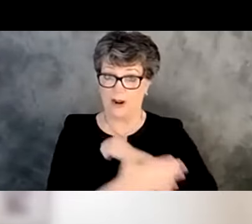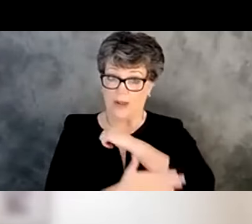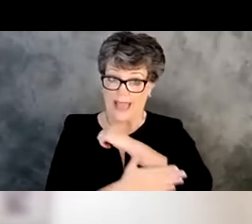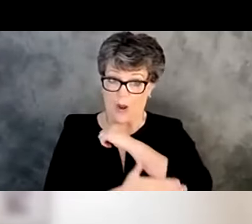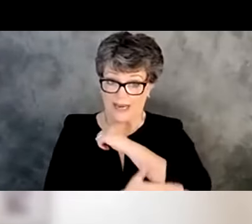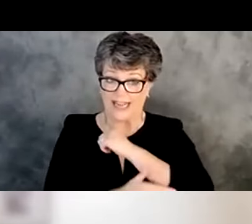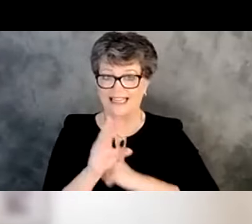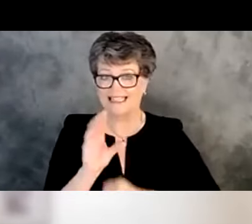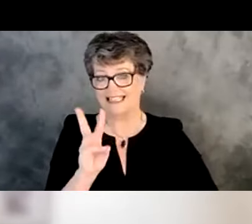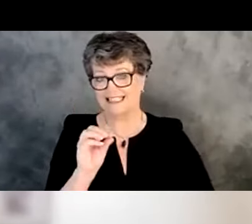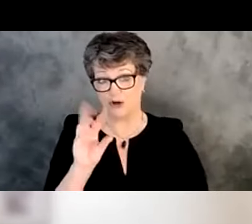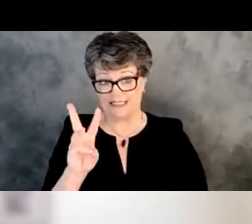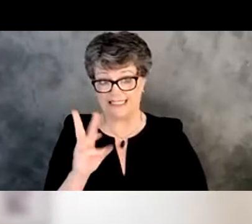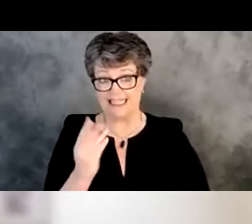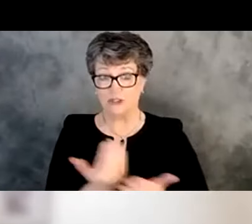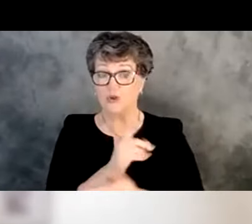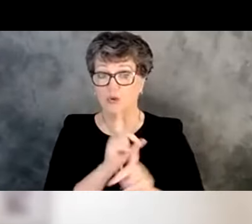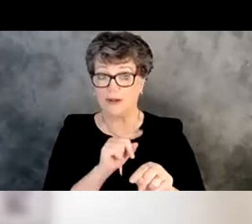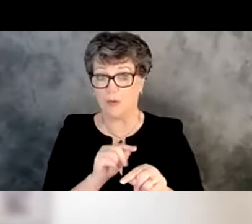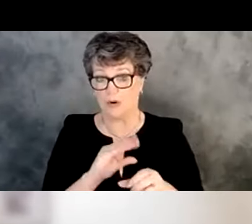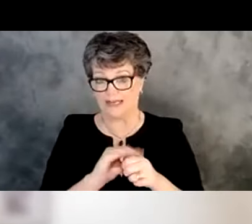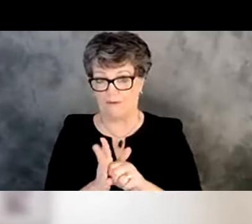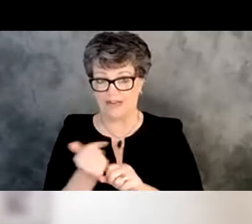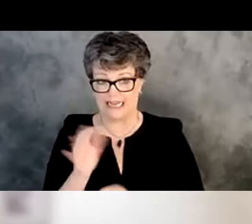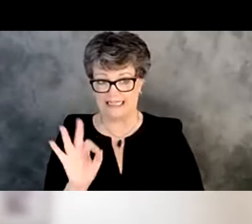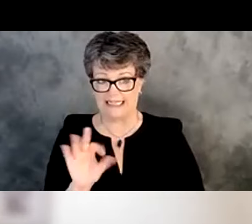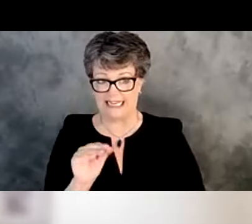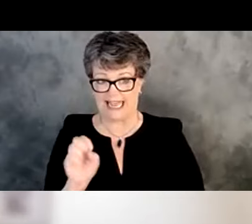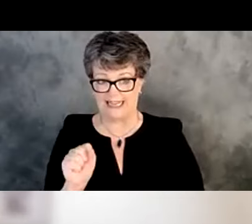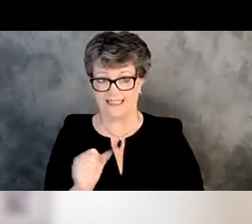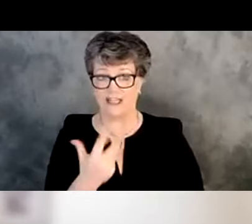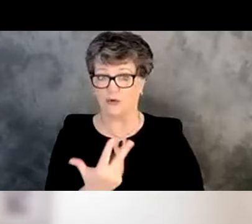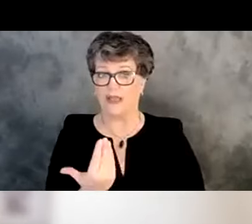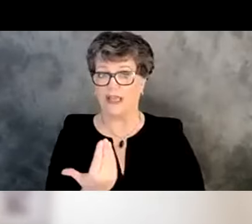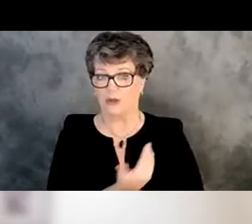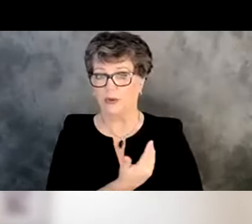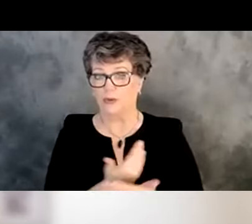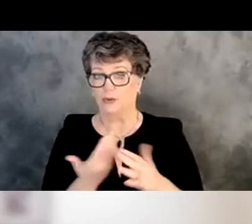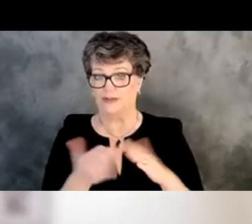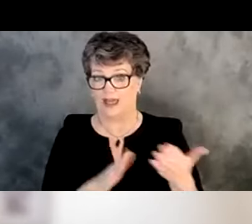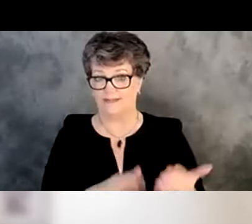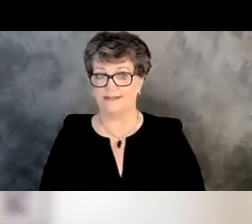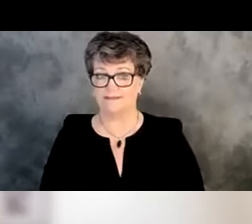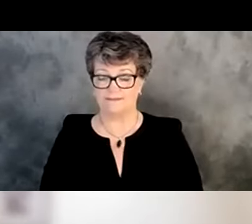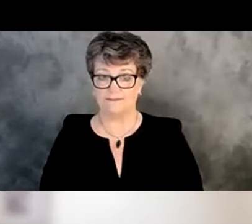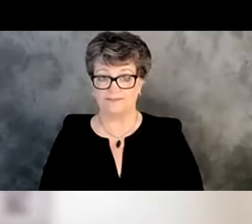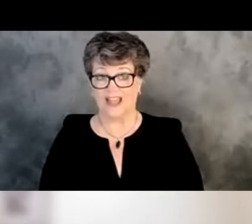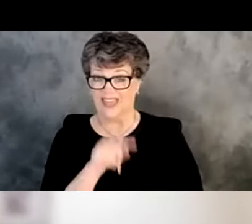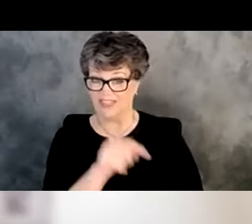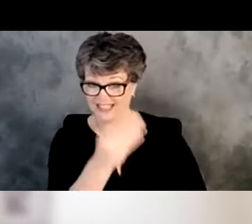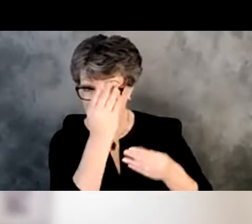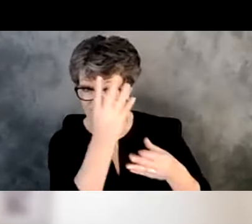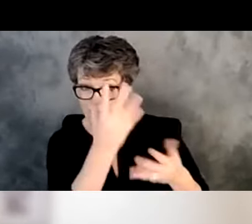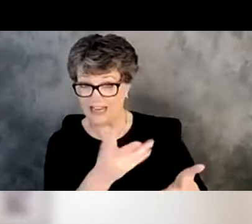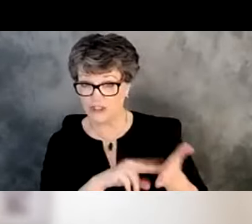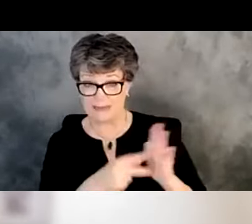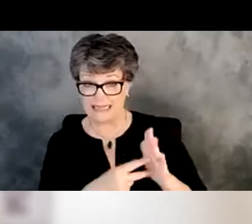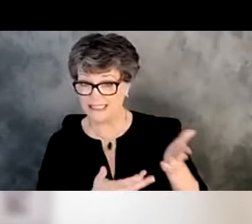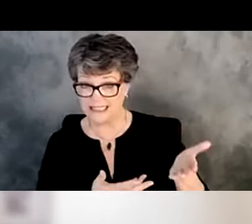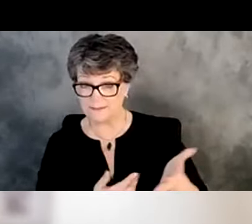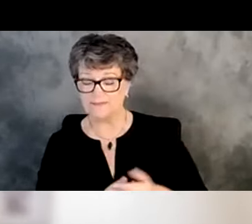were 606 newly reported cases and 3 newly reported deaths. And with this information, it's important to point out